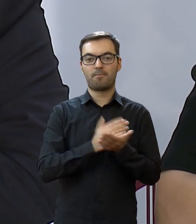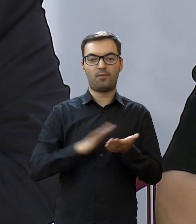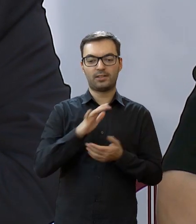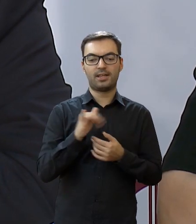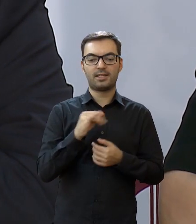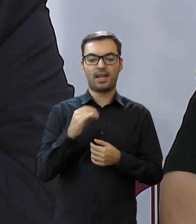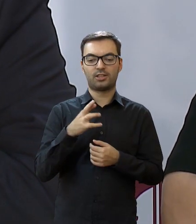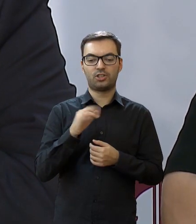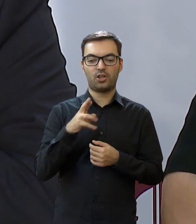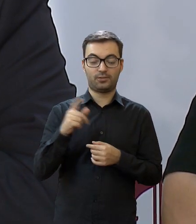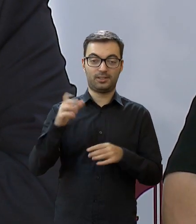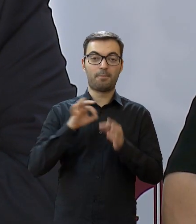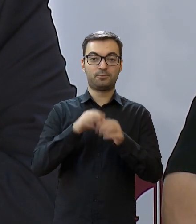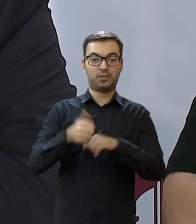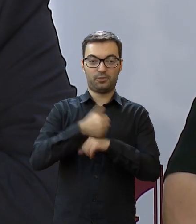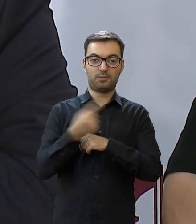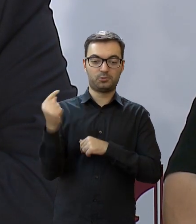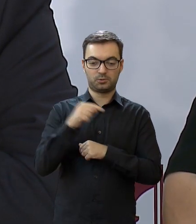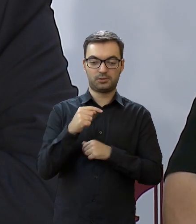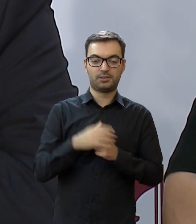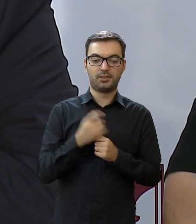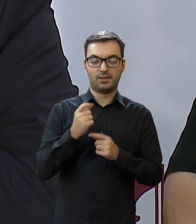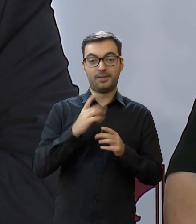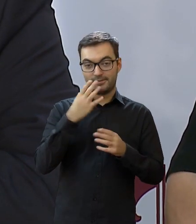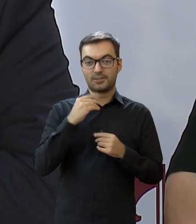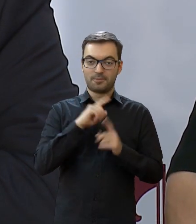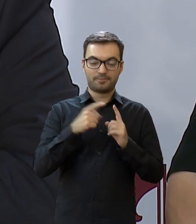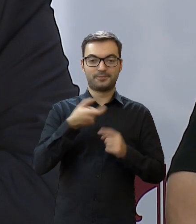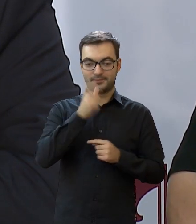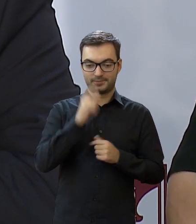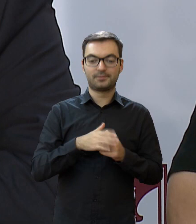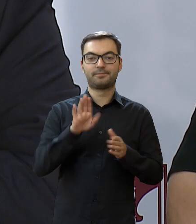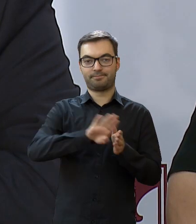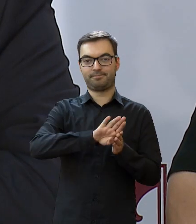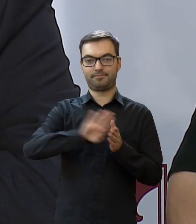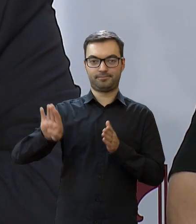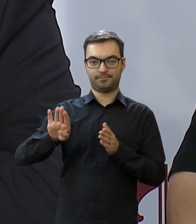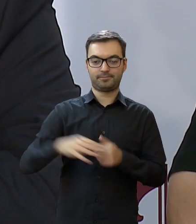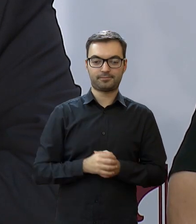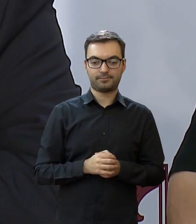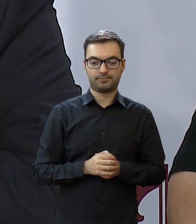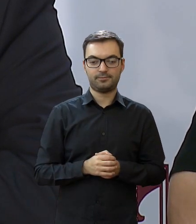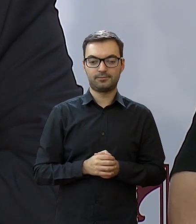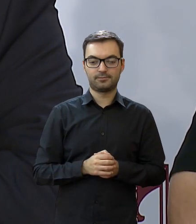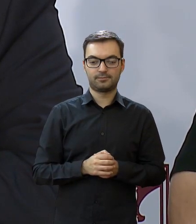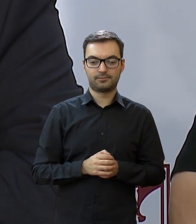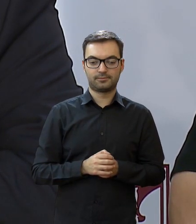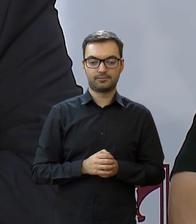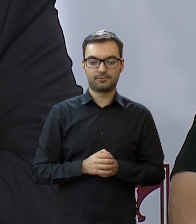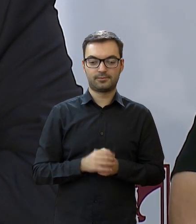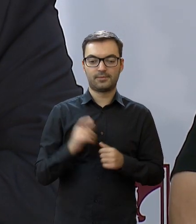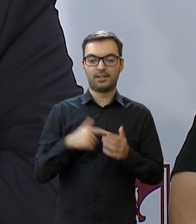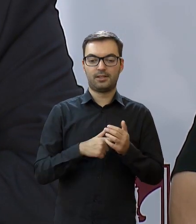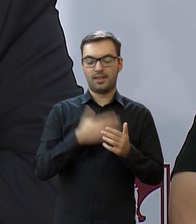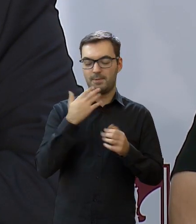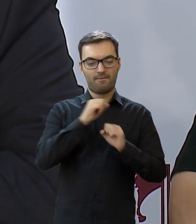was inebriated and she was removed from her position. However, this incident had no